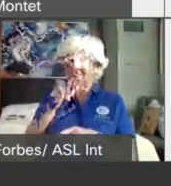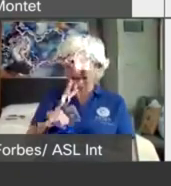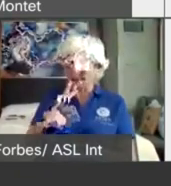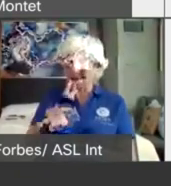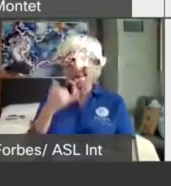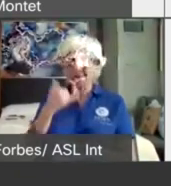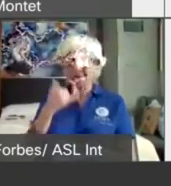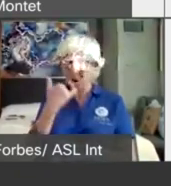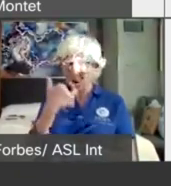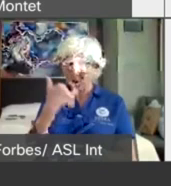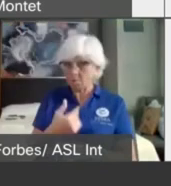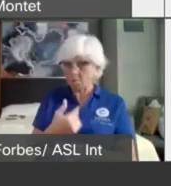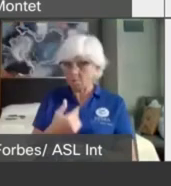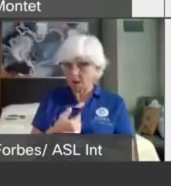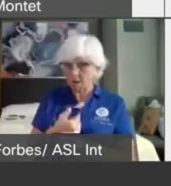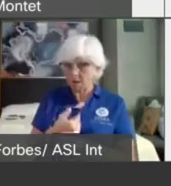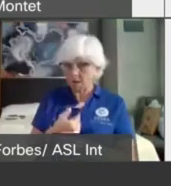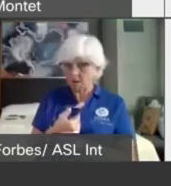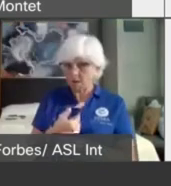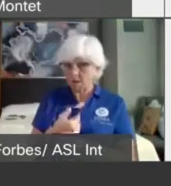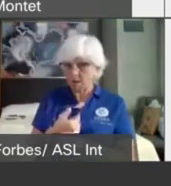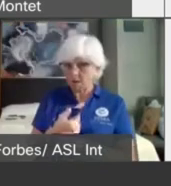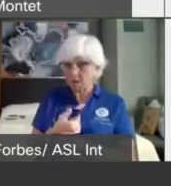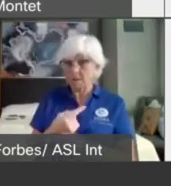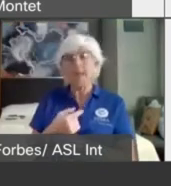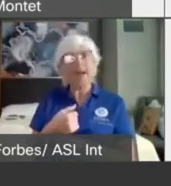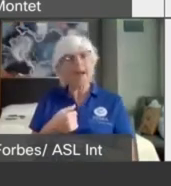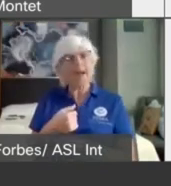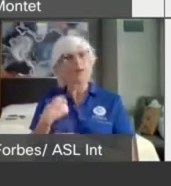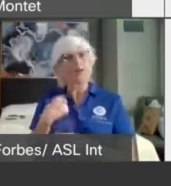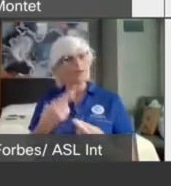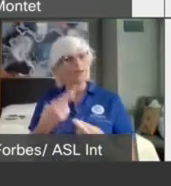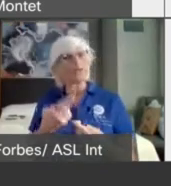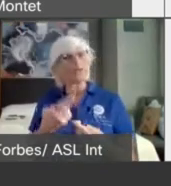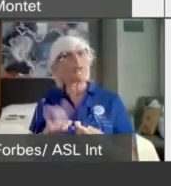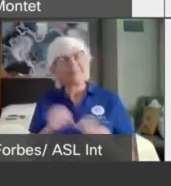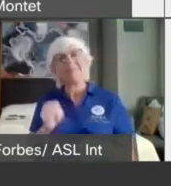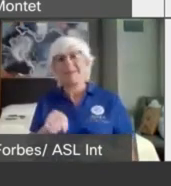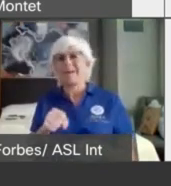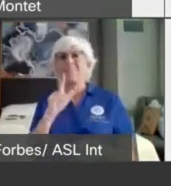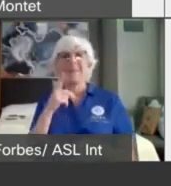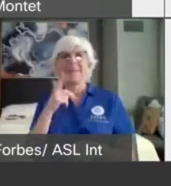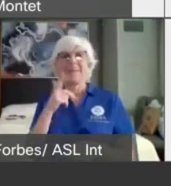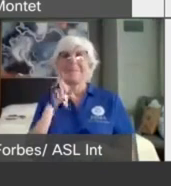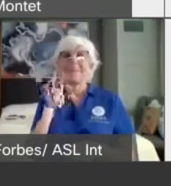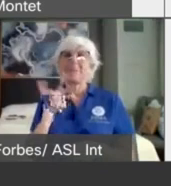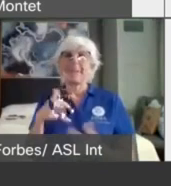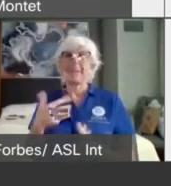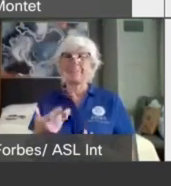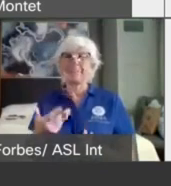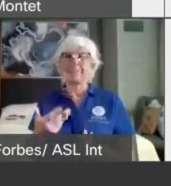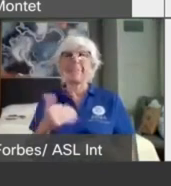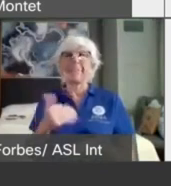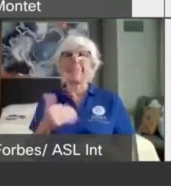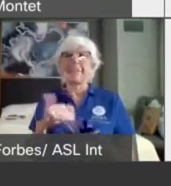line and talk to someone, correct? I would recommend, because it sounds, yeah, like, again, I'm reading this in the chat,